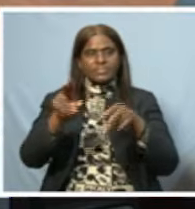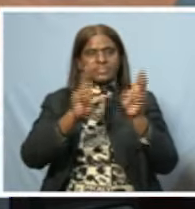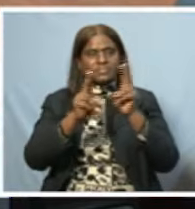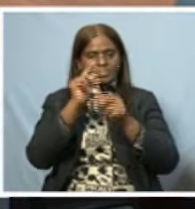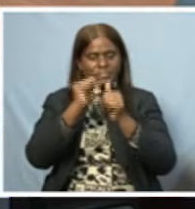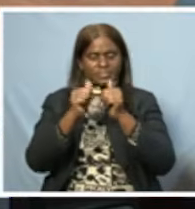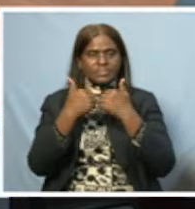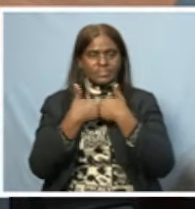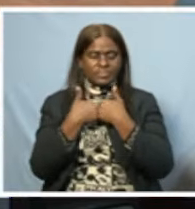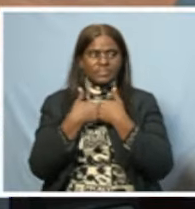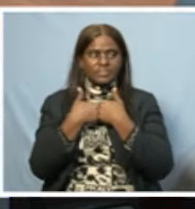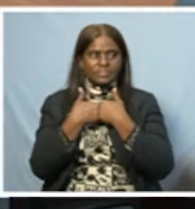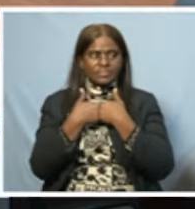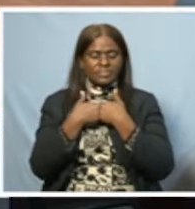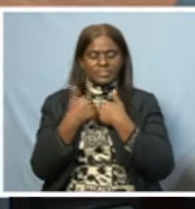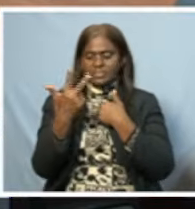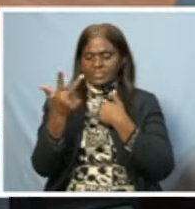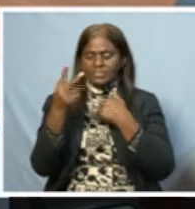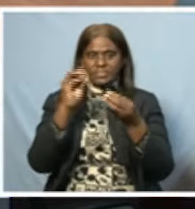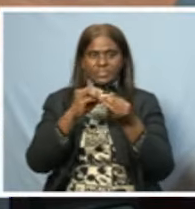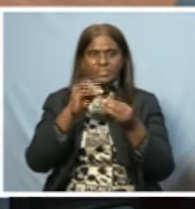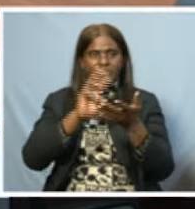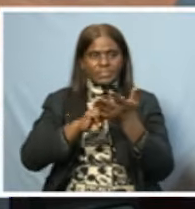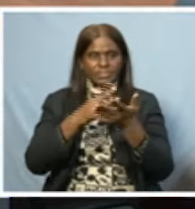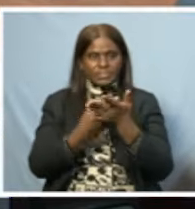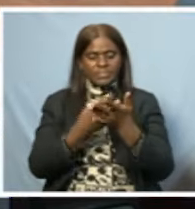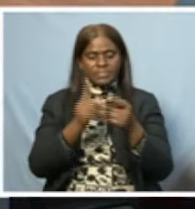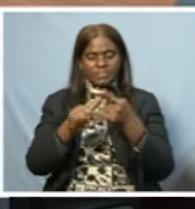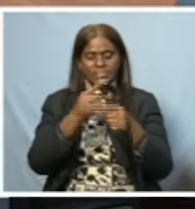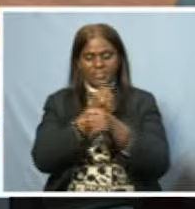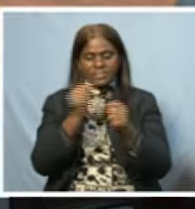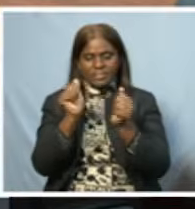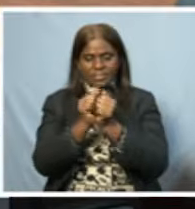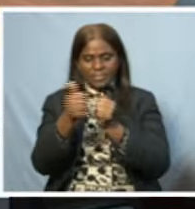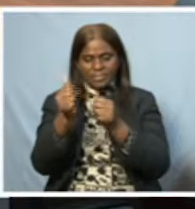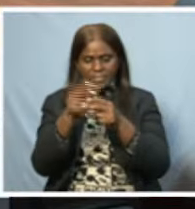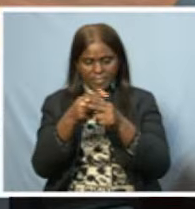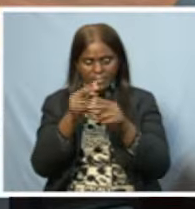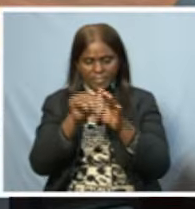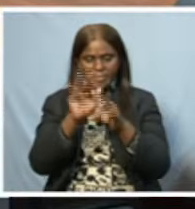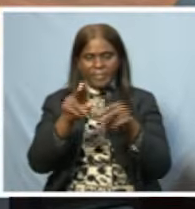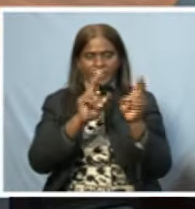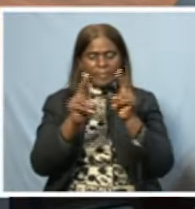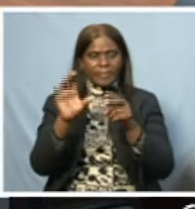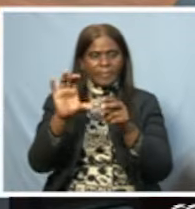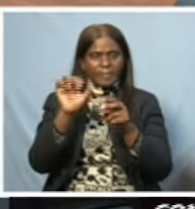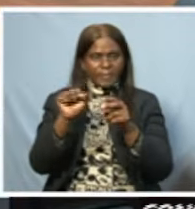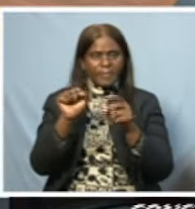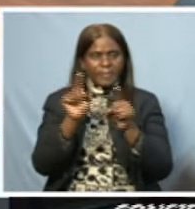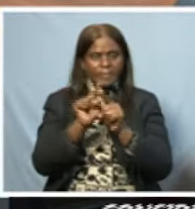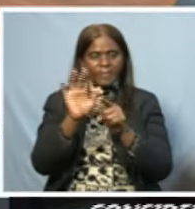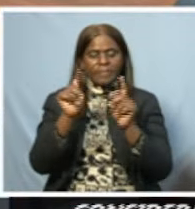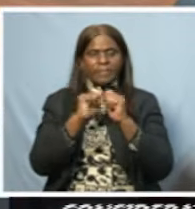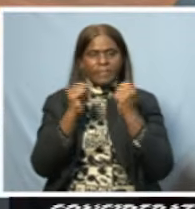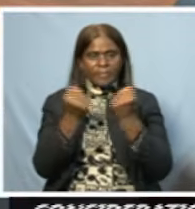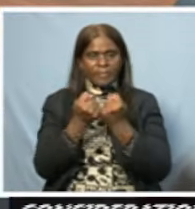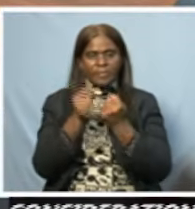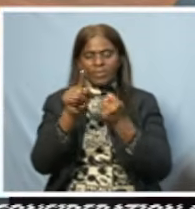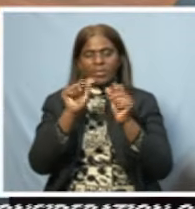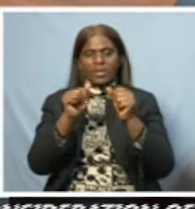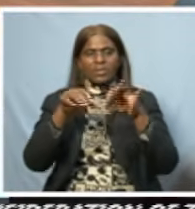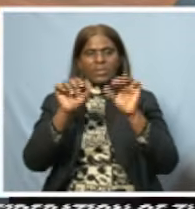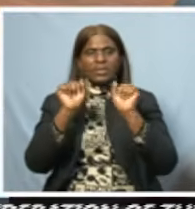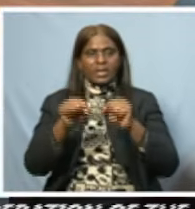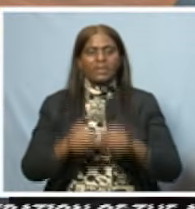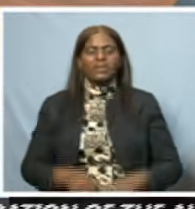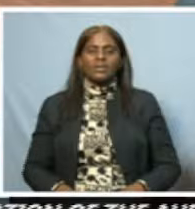needed, and that saving our as well as matters in time, which surrounding procurement. The dumping site, all